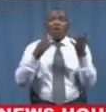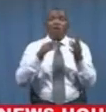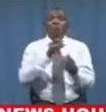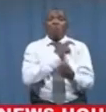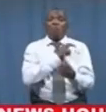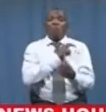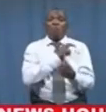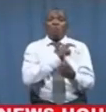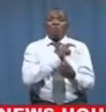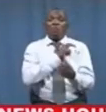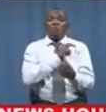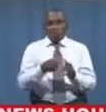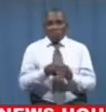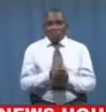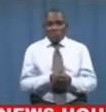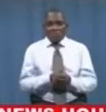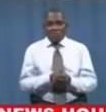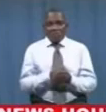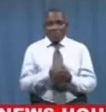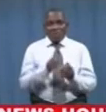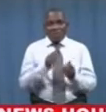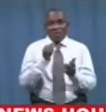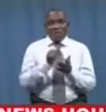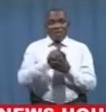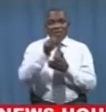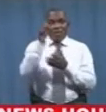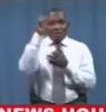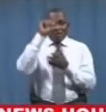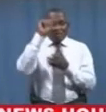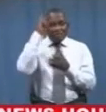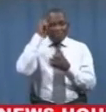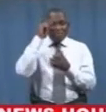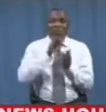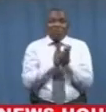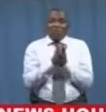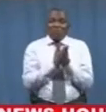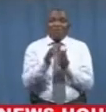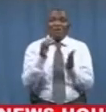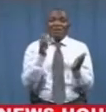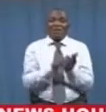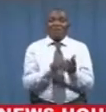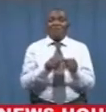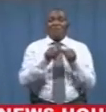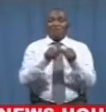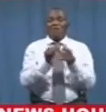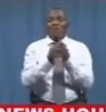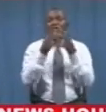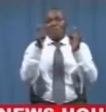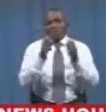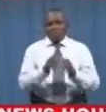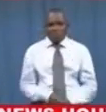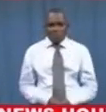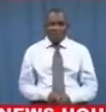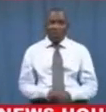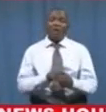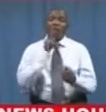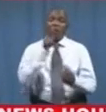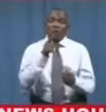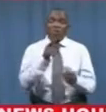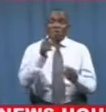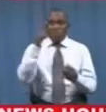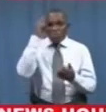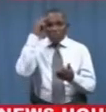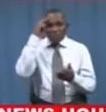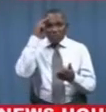Haligi that the state was no longer interested in pursuing the charges. Although reasons were